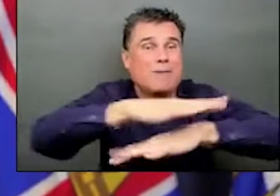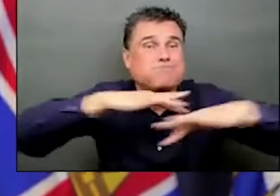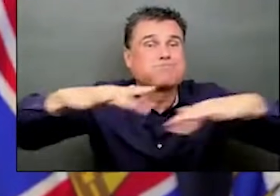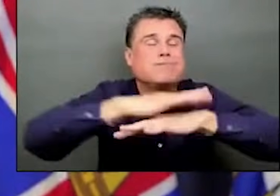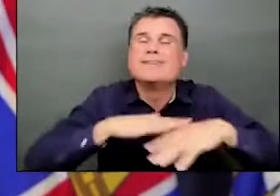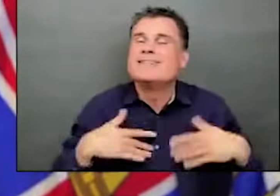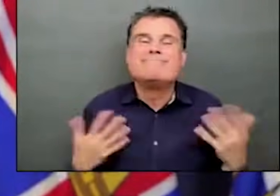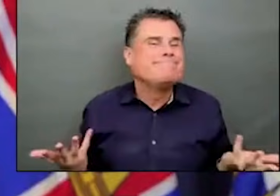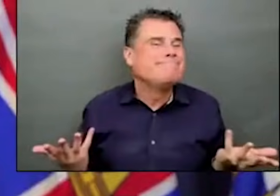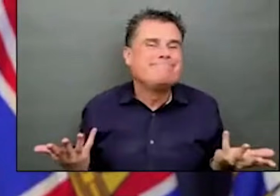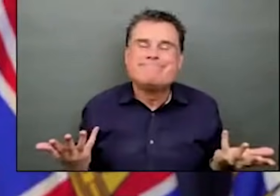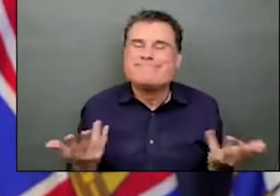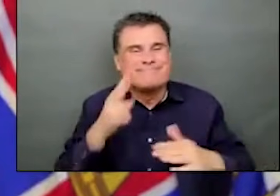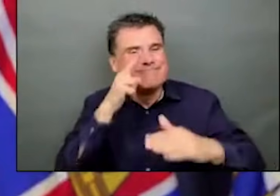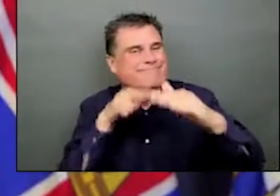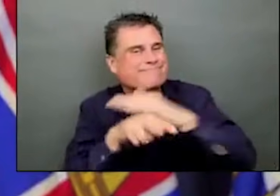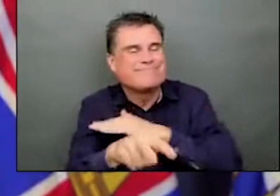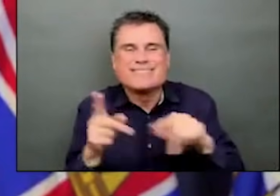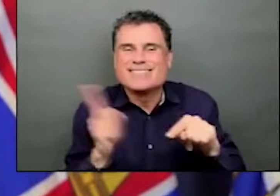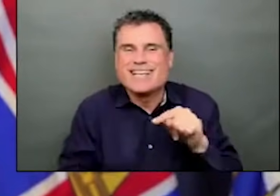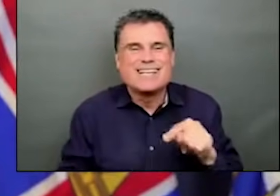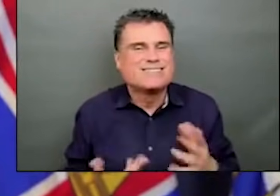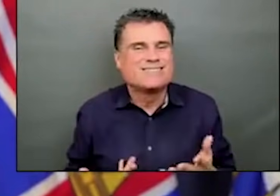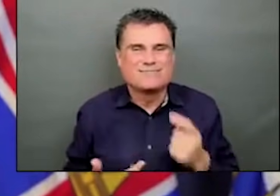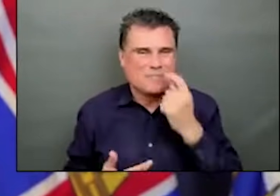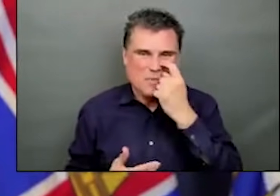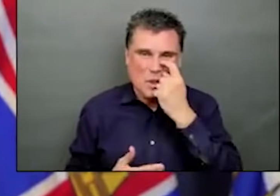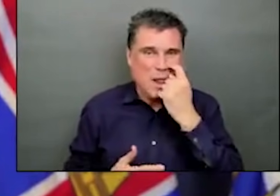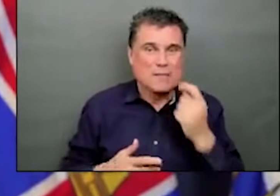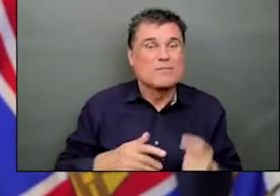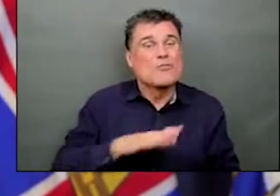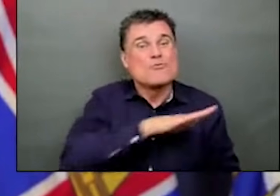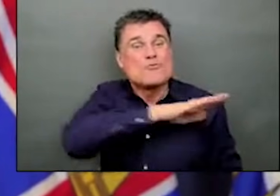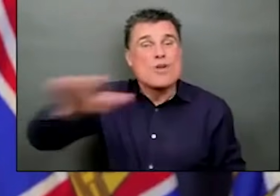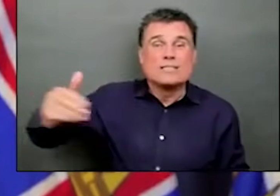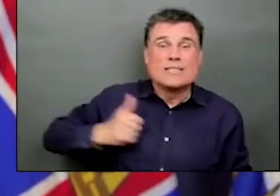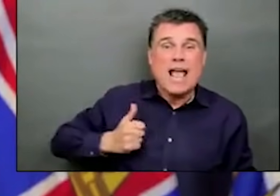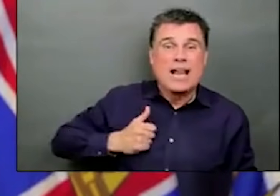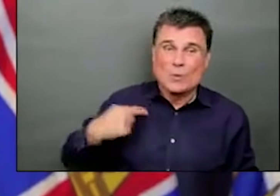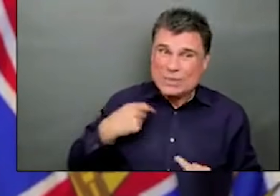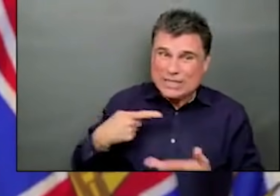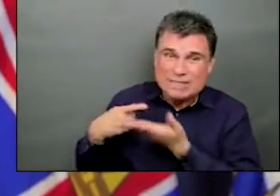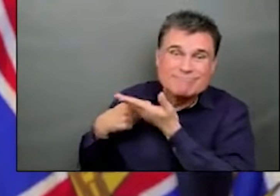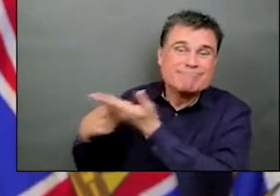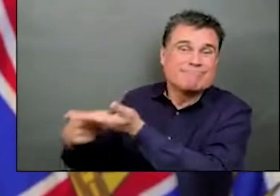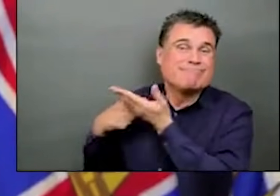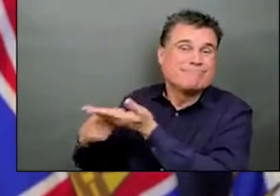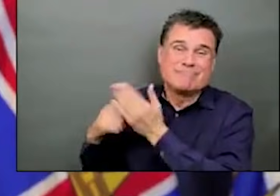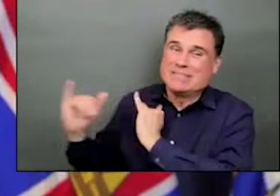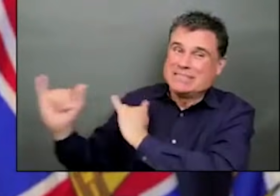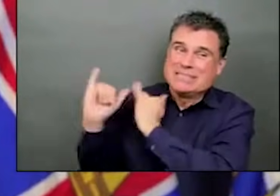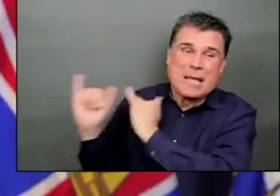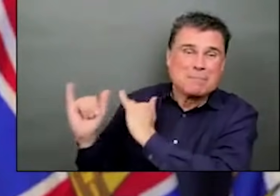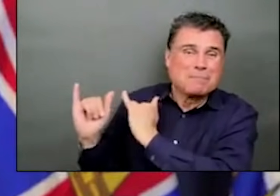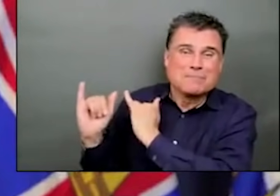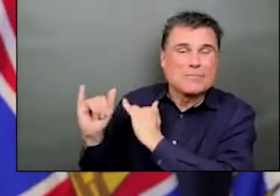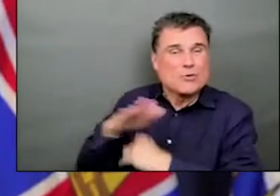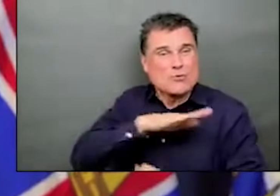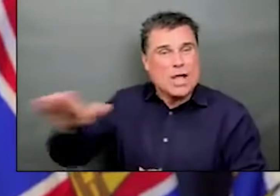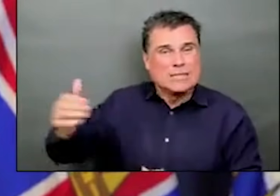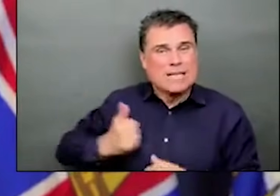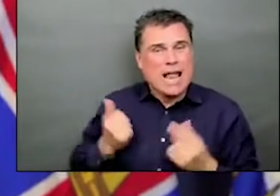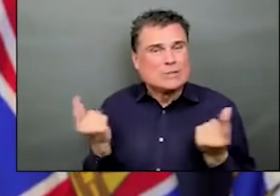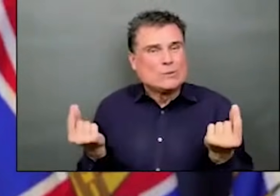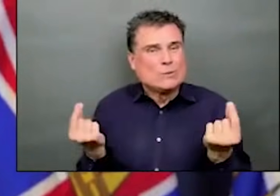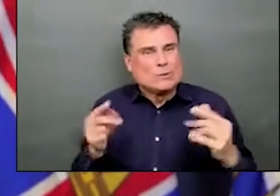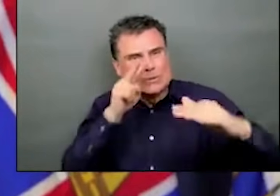same conundrum across the country. We were talking about it this morning with my colleagues across the country. What things